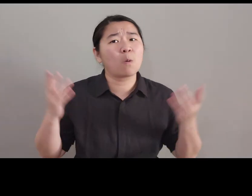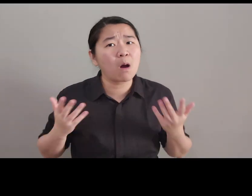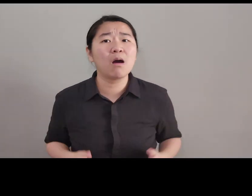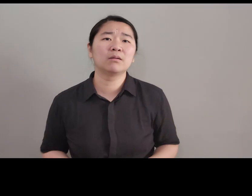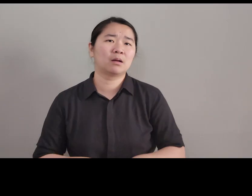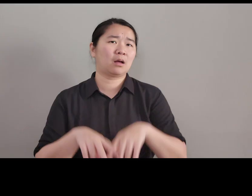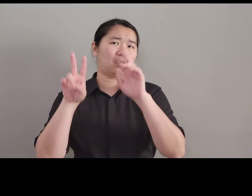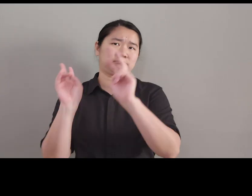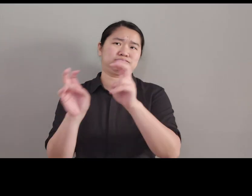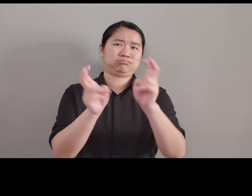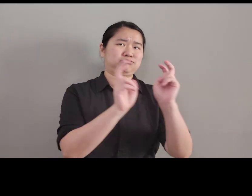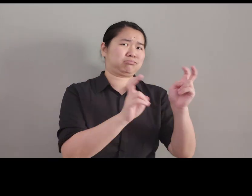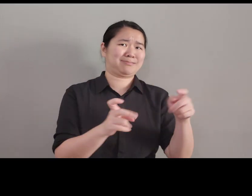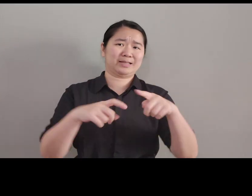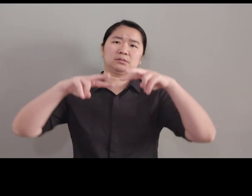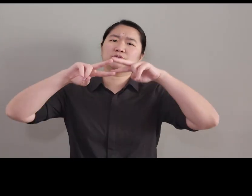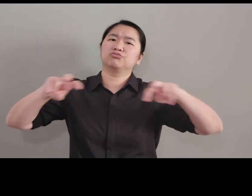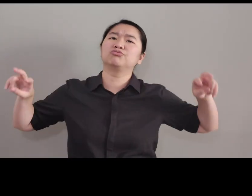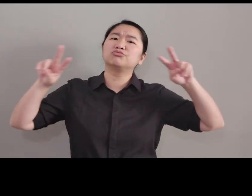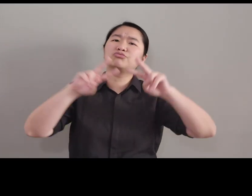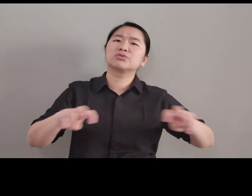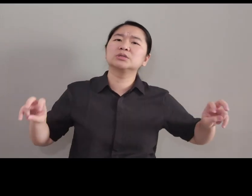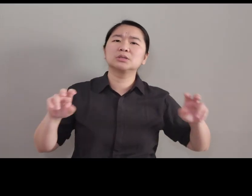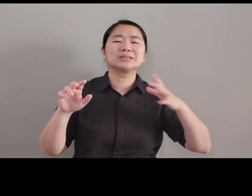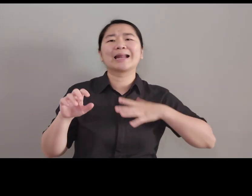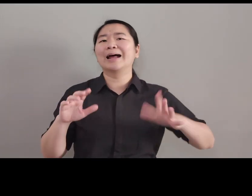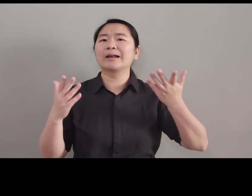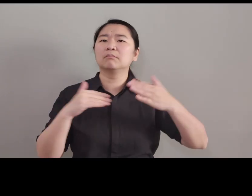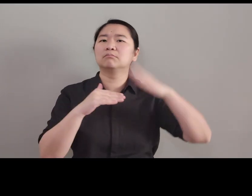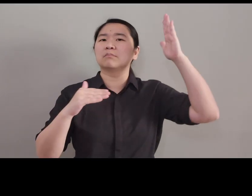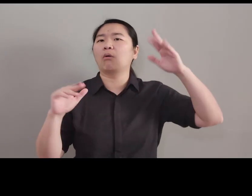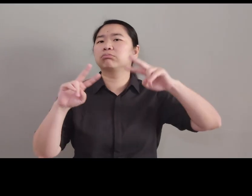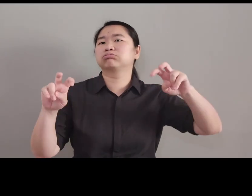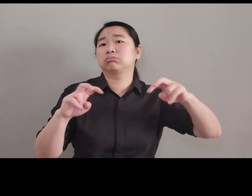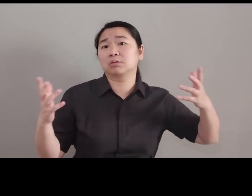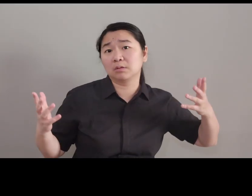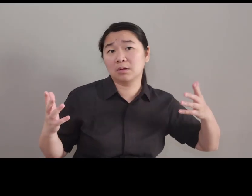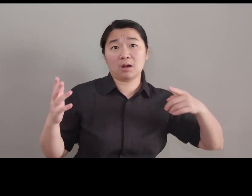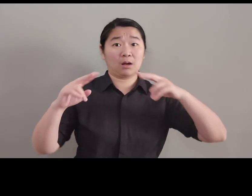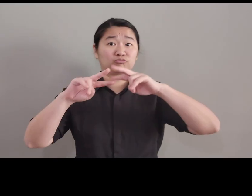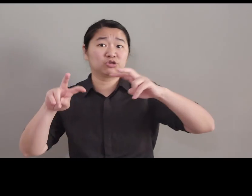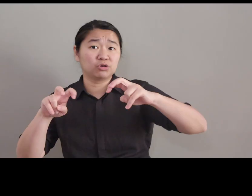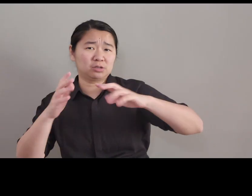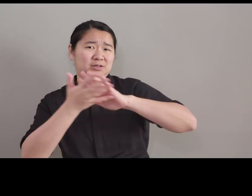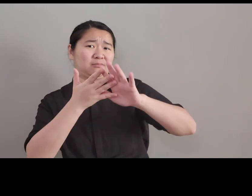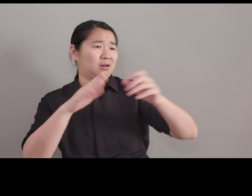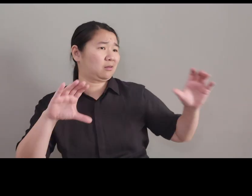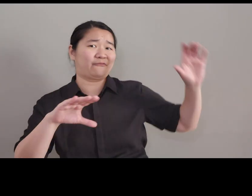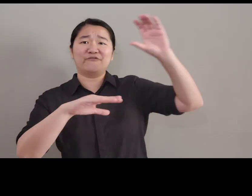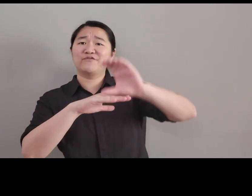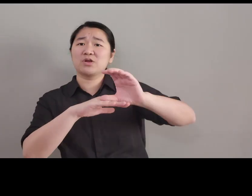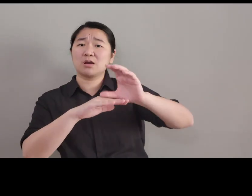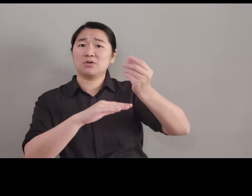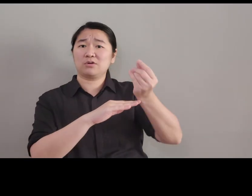think universities ought to have more funding in that direction too. Thank you for raising that. I couldn't agree